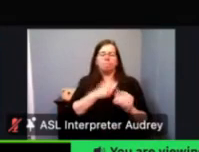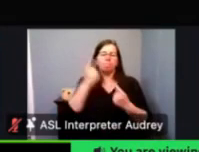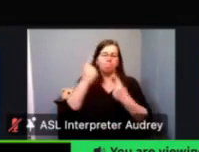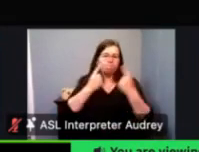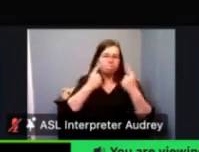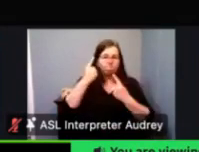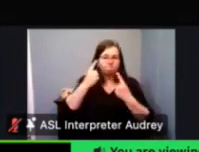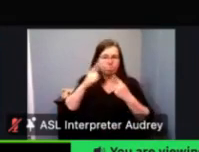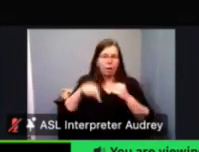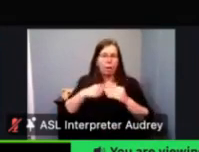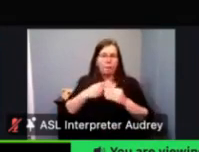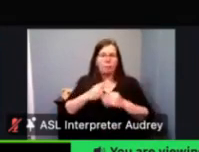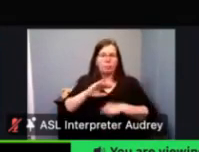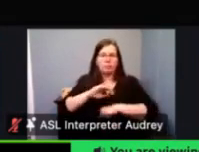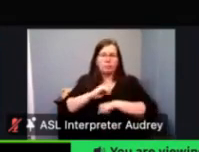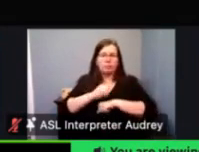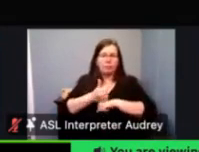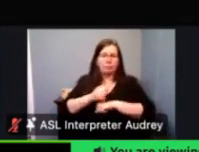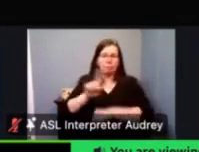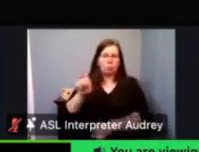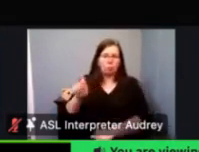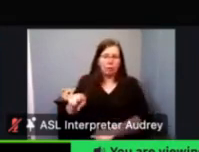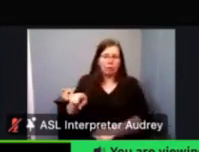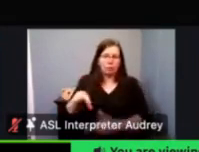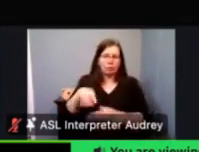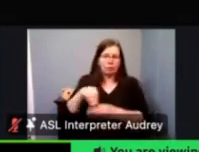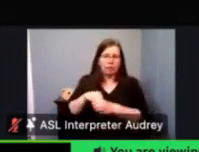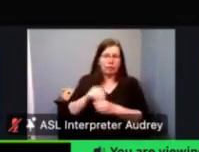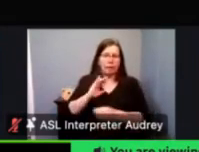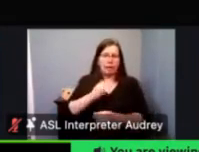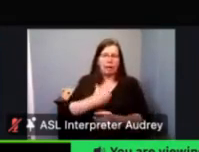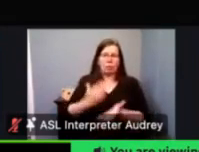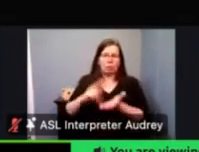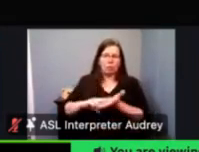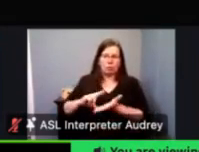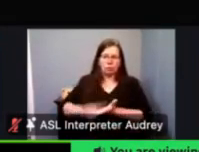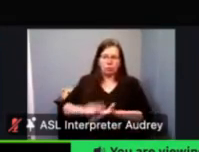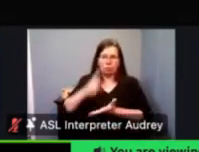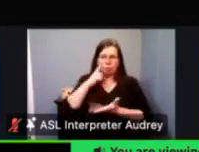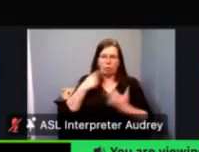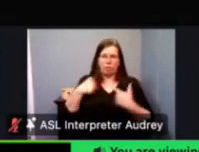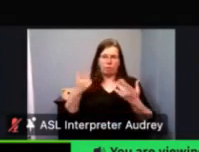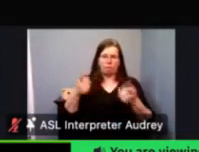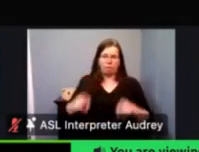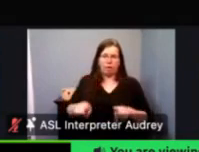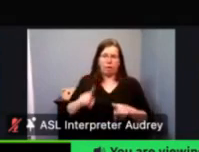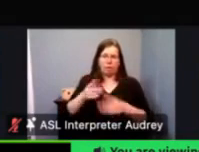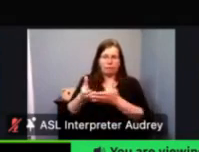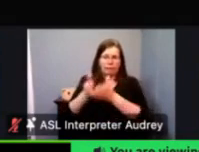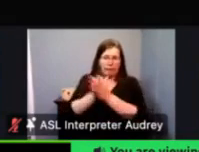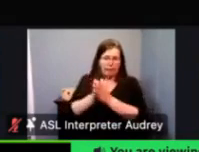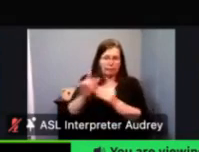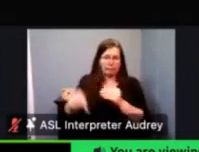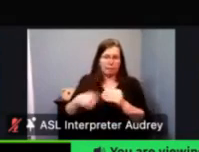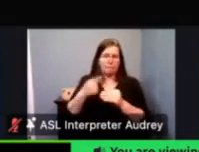considering trying to put some sort of a question into the registration for the event to ask